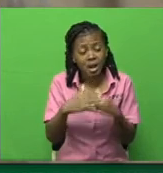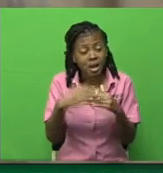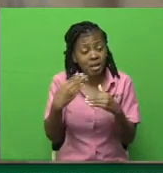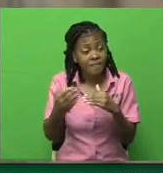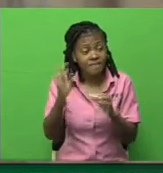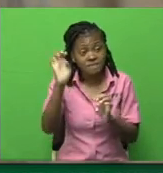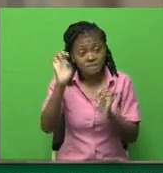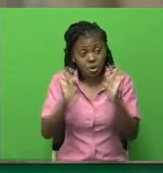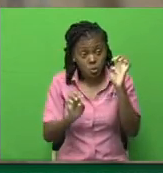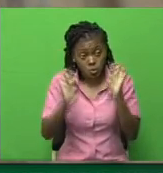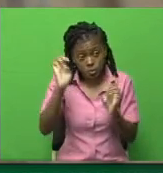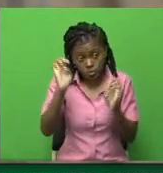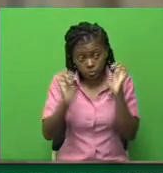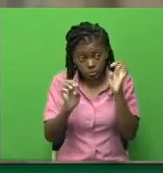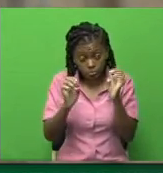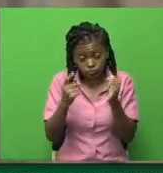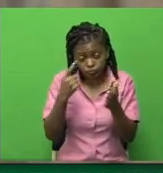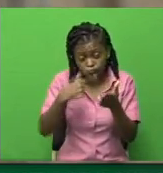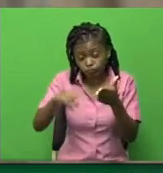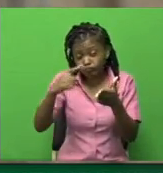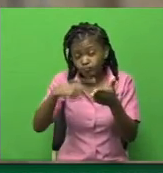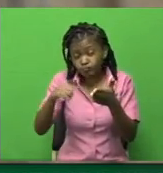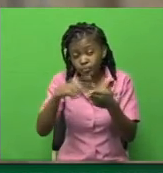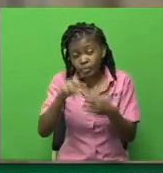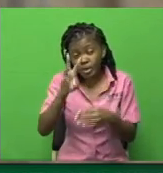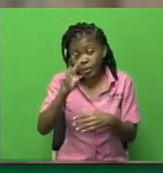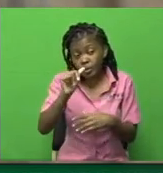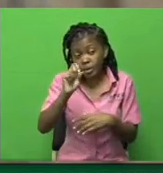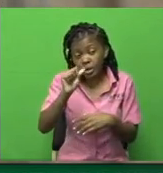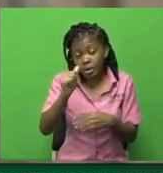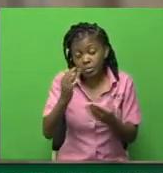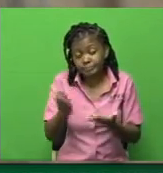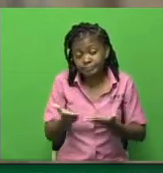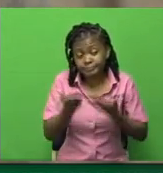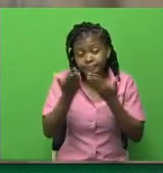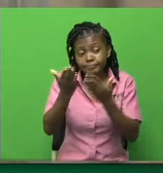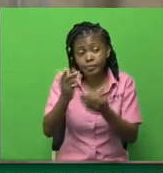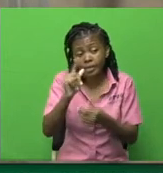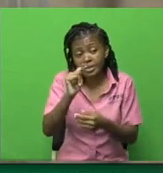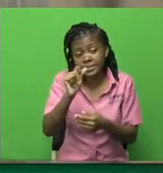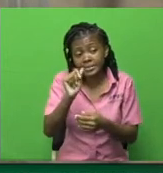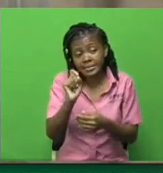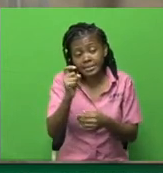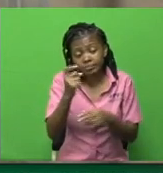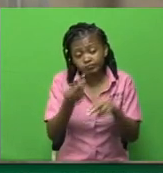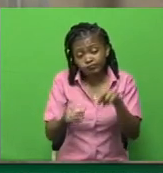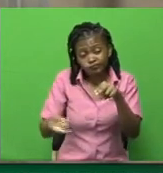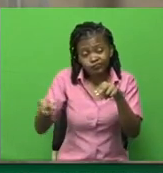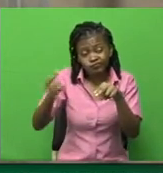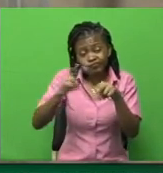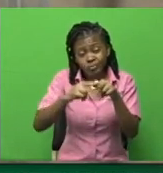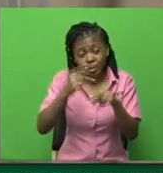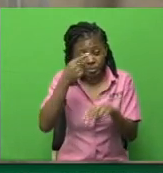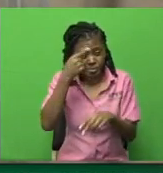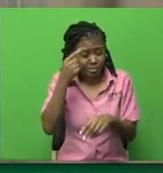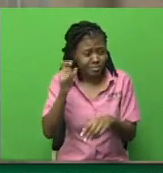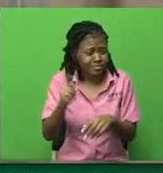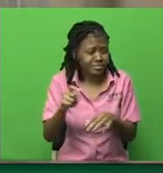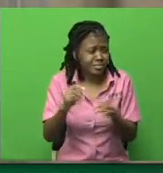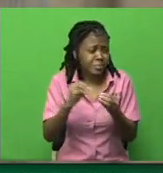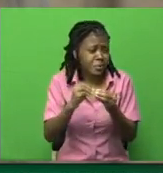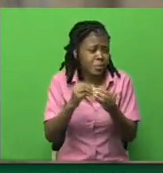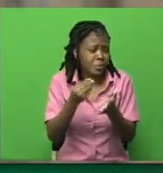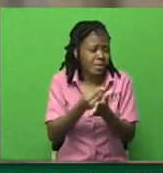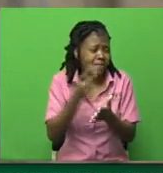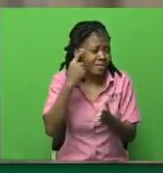wasis proposing to face in tariff increases to fully cover operating expenses are greatly enhanced efficiency